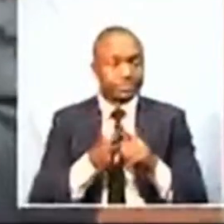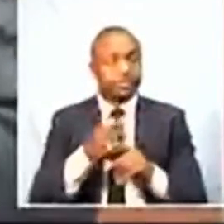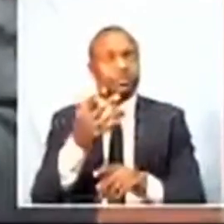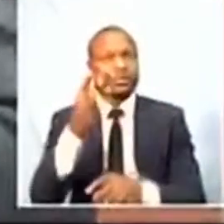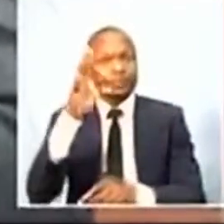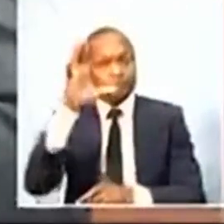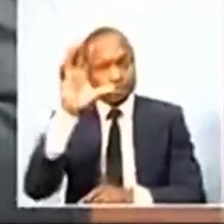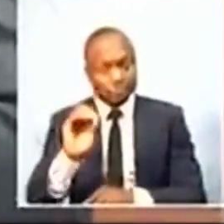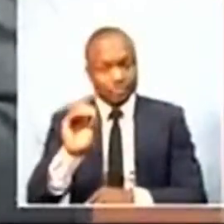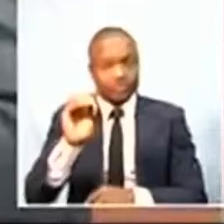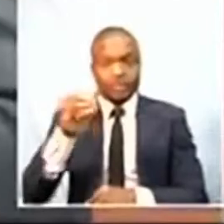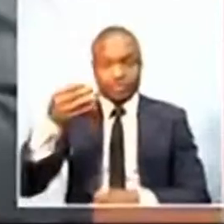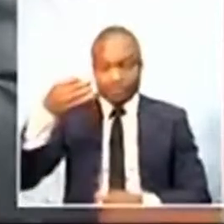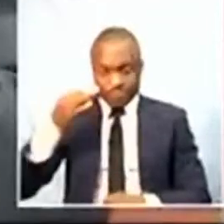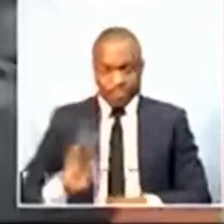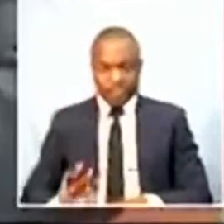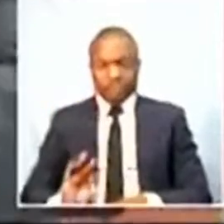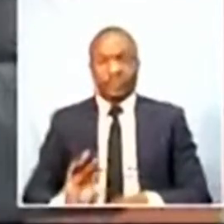50 beneficiaries